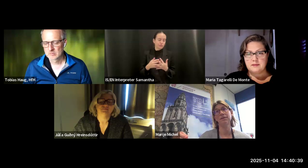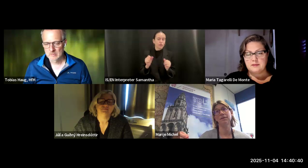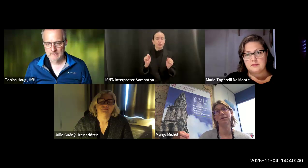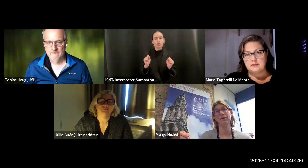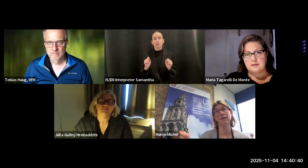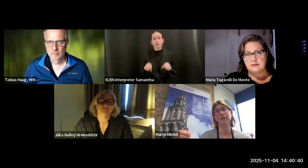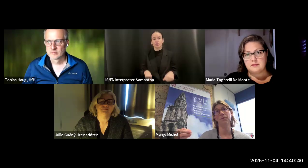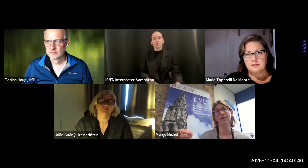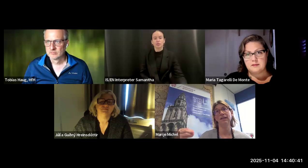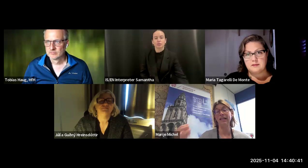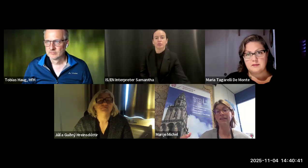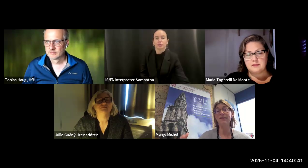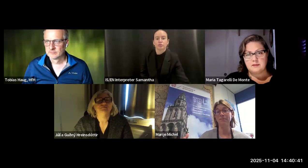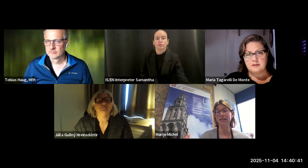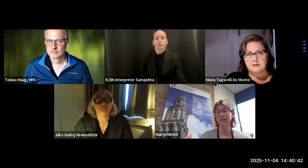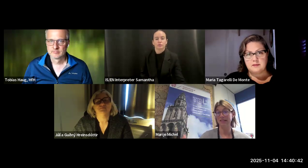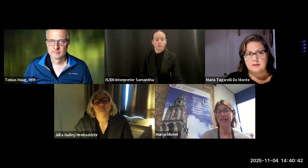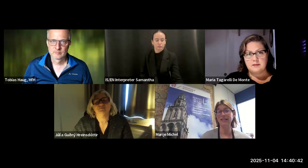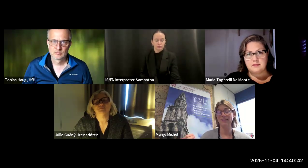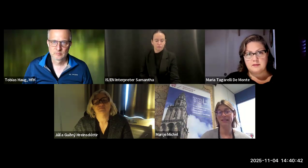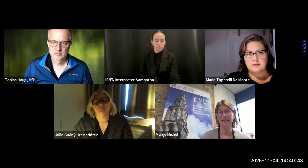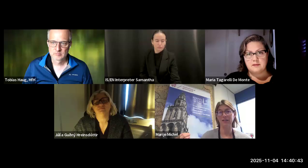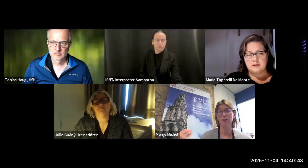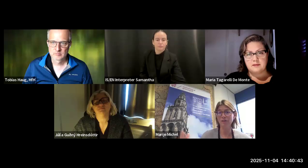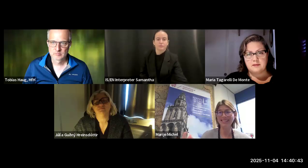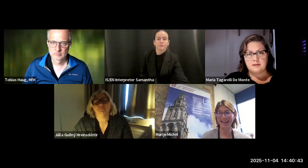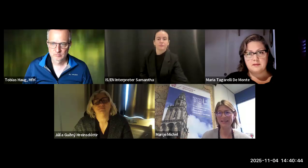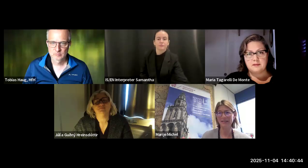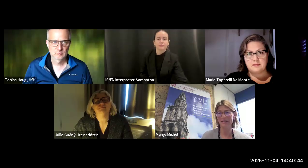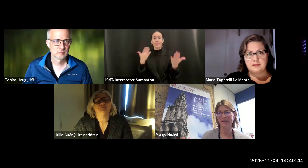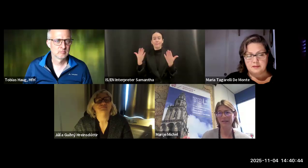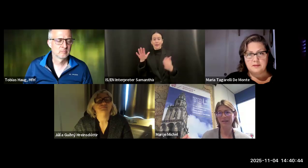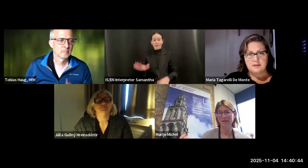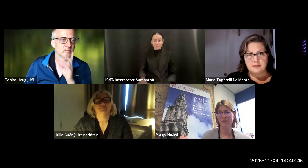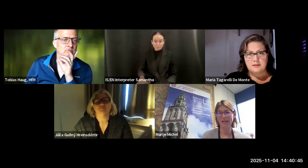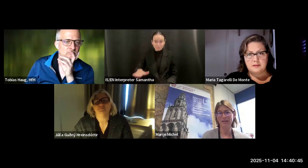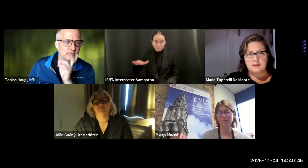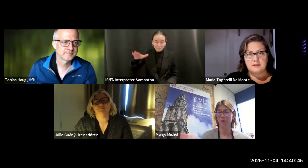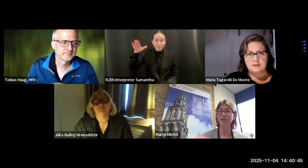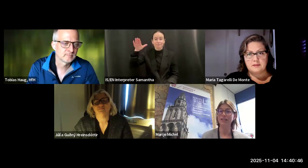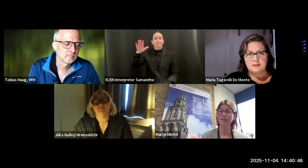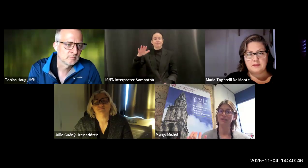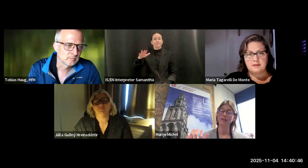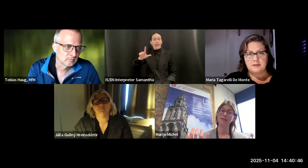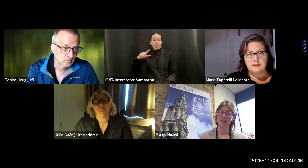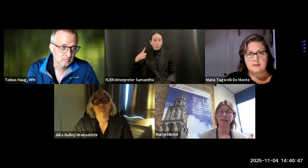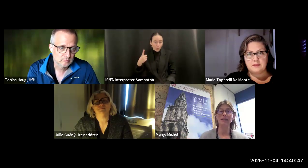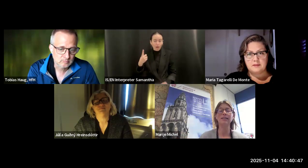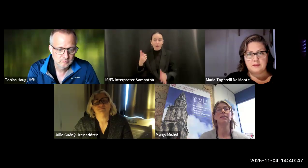whether what a native signer looks at when